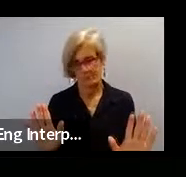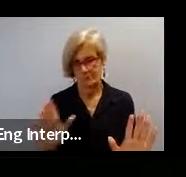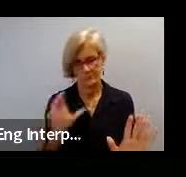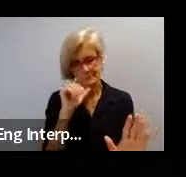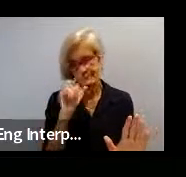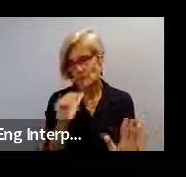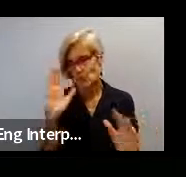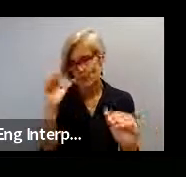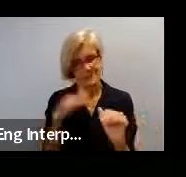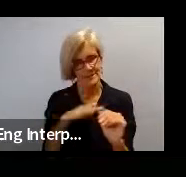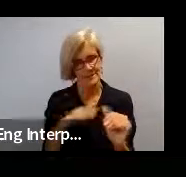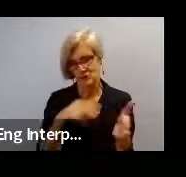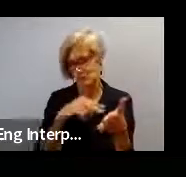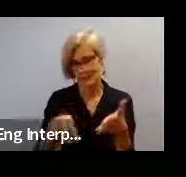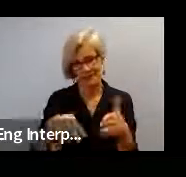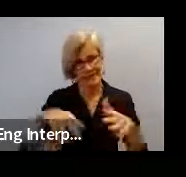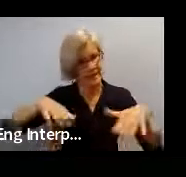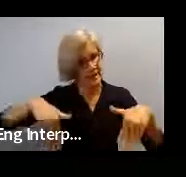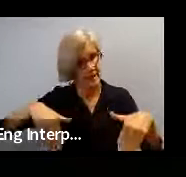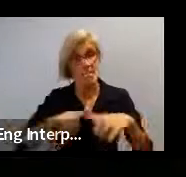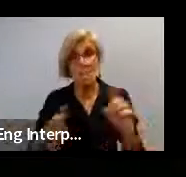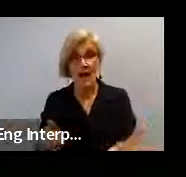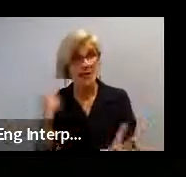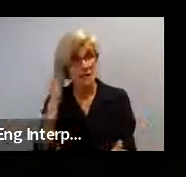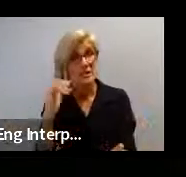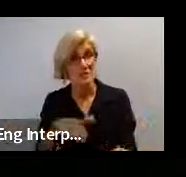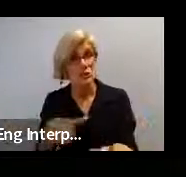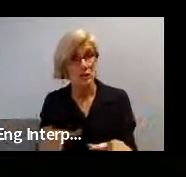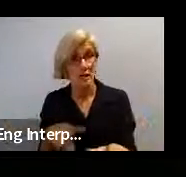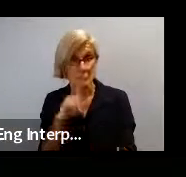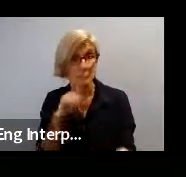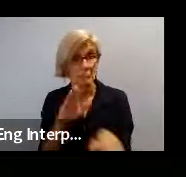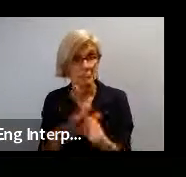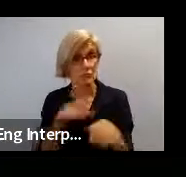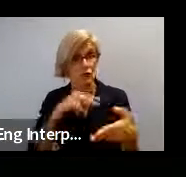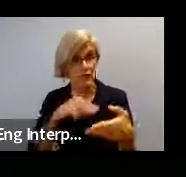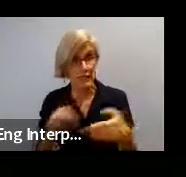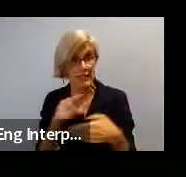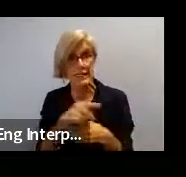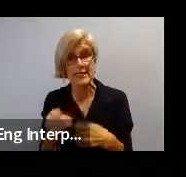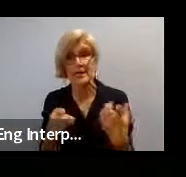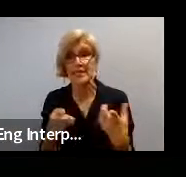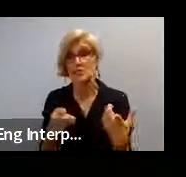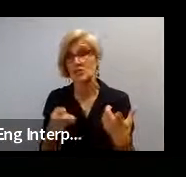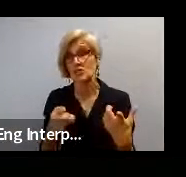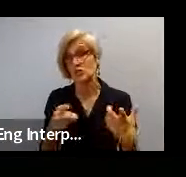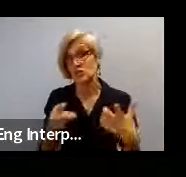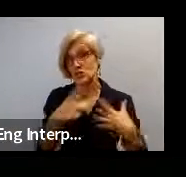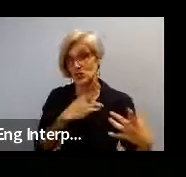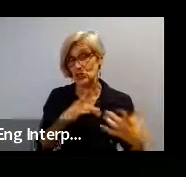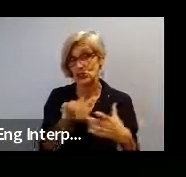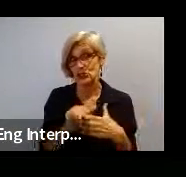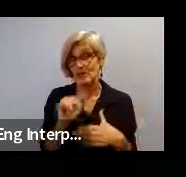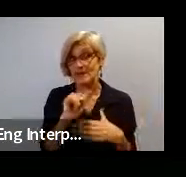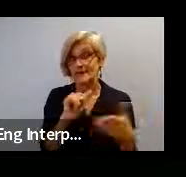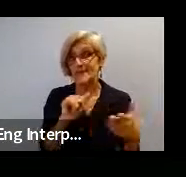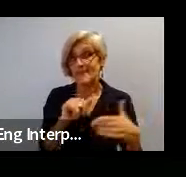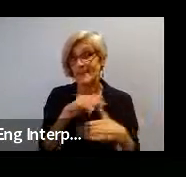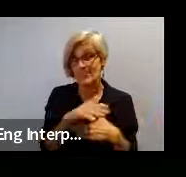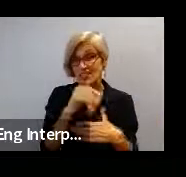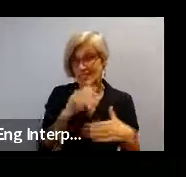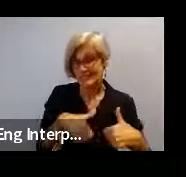expect them to be reading. However, if your child is reading and you're concerned about them being challenged, we know what to do with that